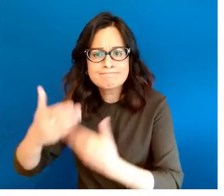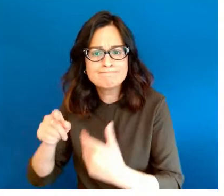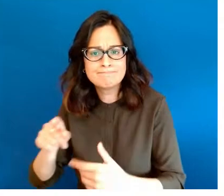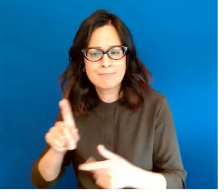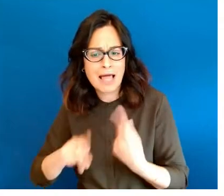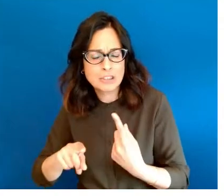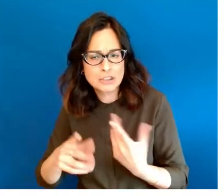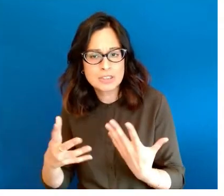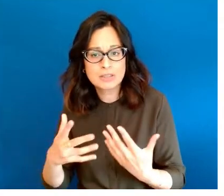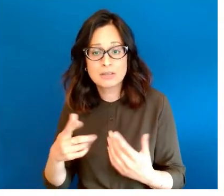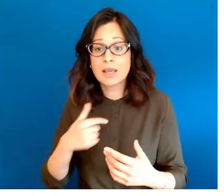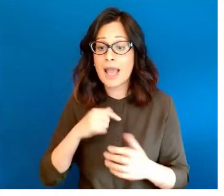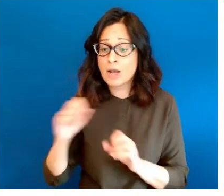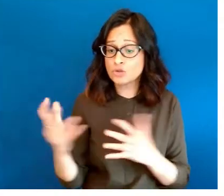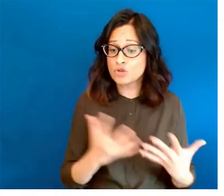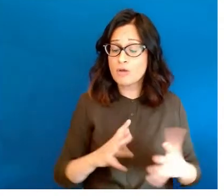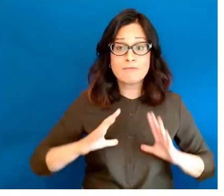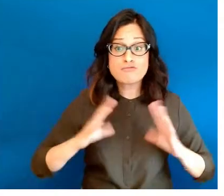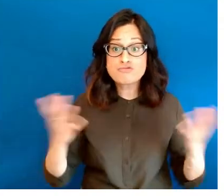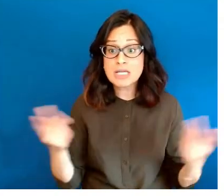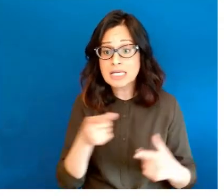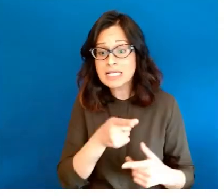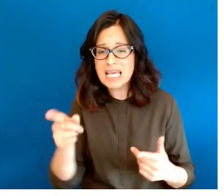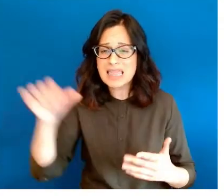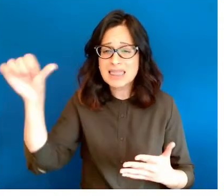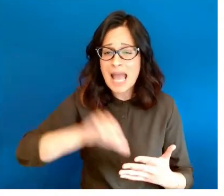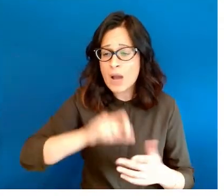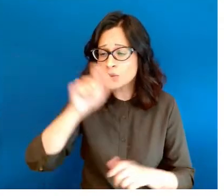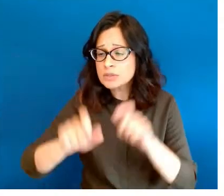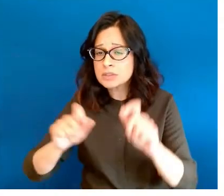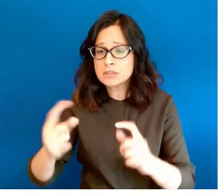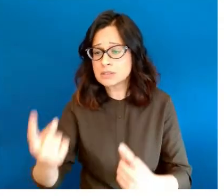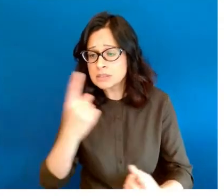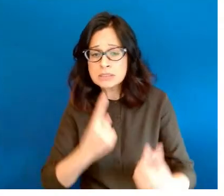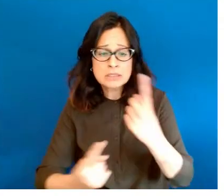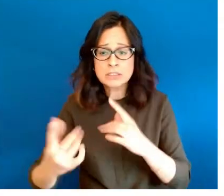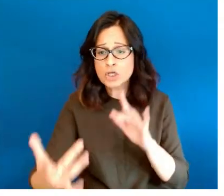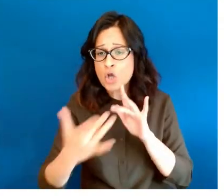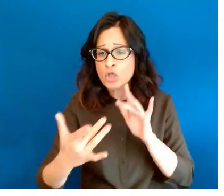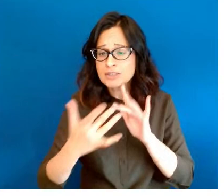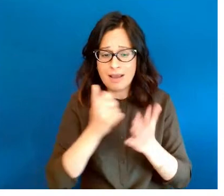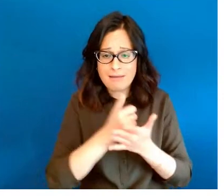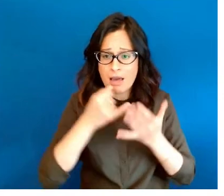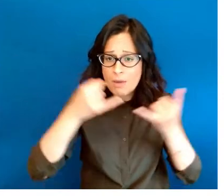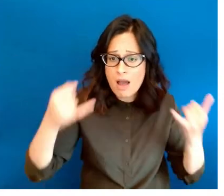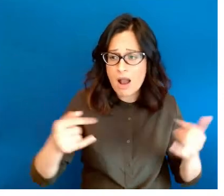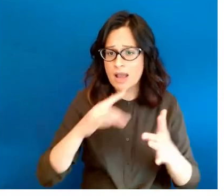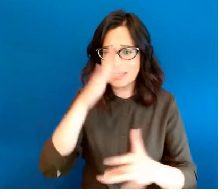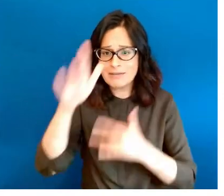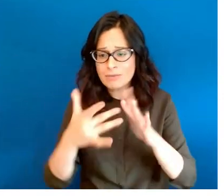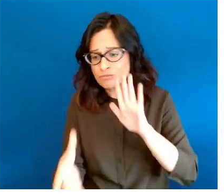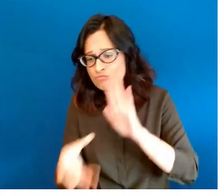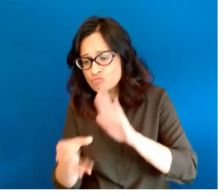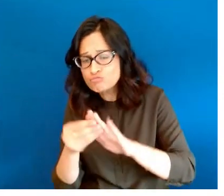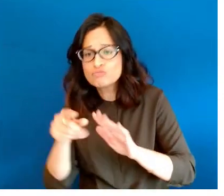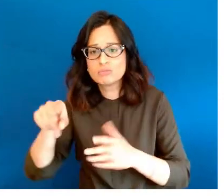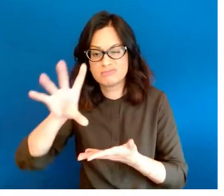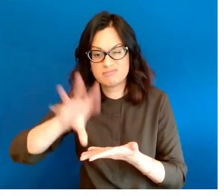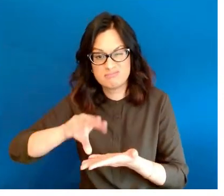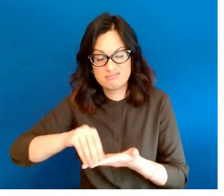Our services are free to the thousands of people who contact our helpline and download information from our website.